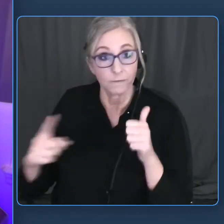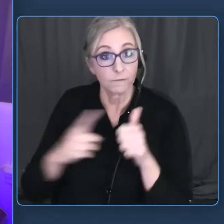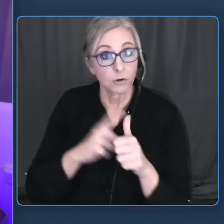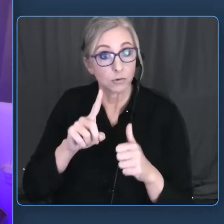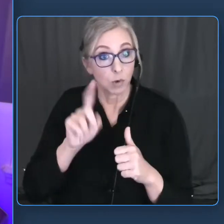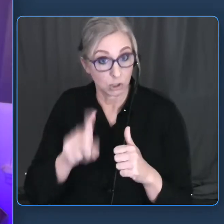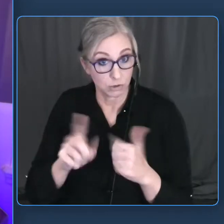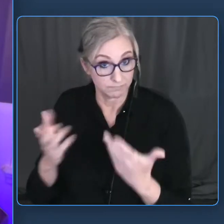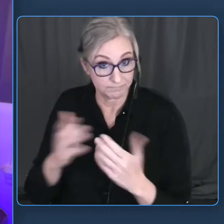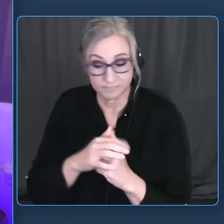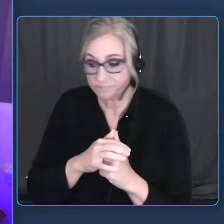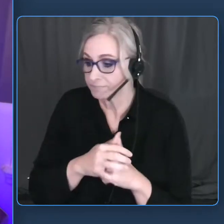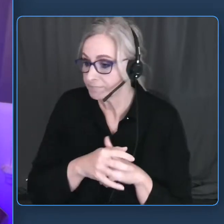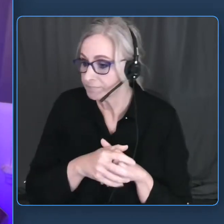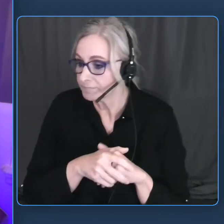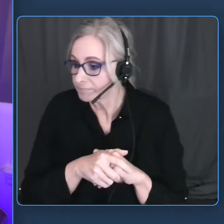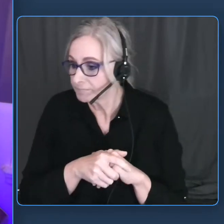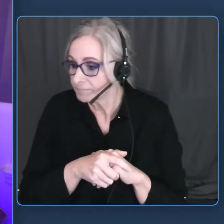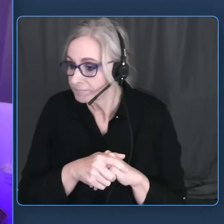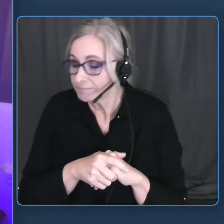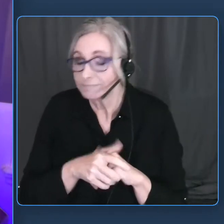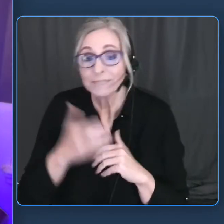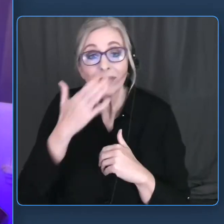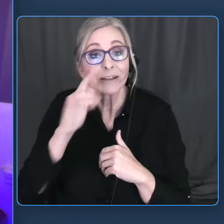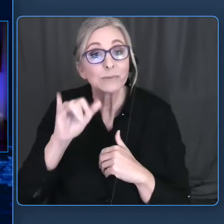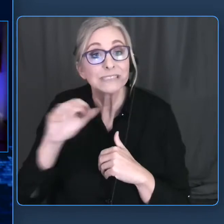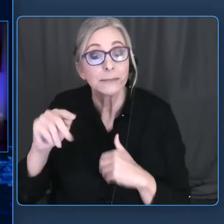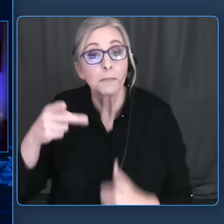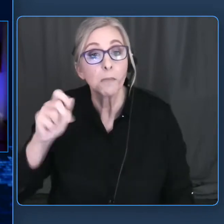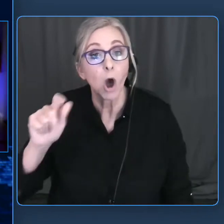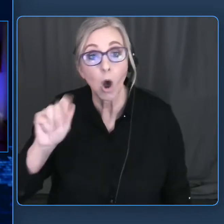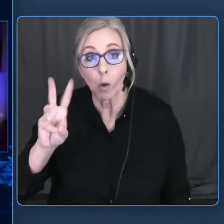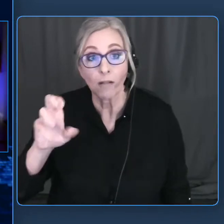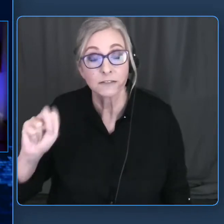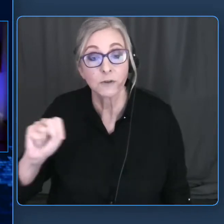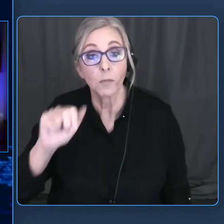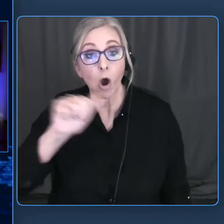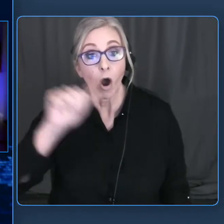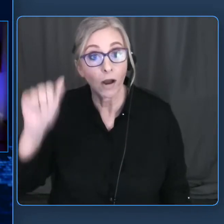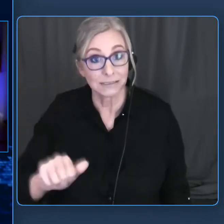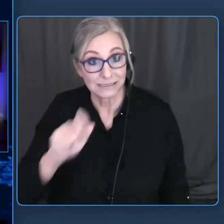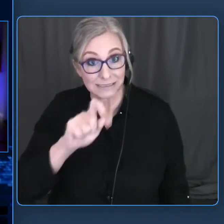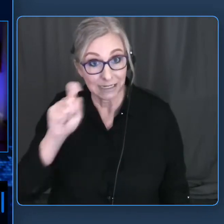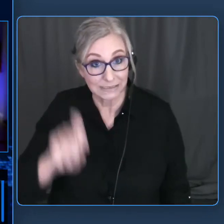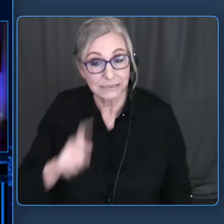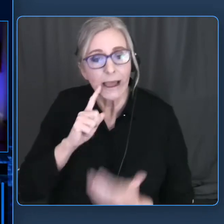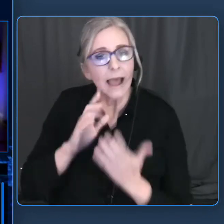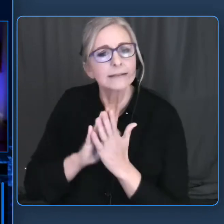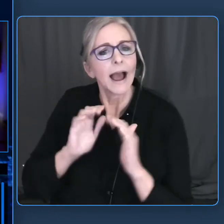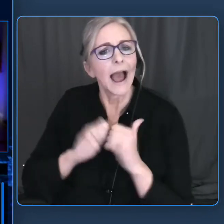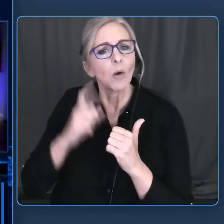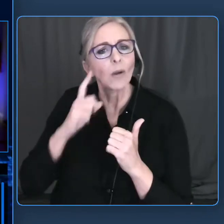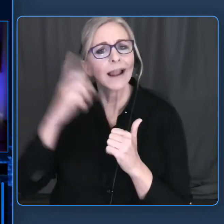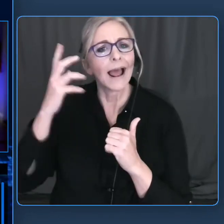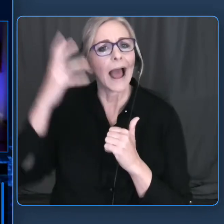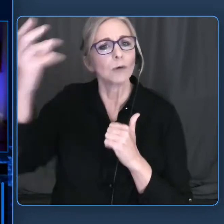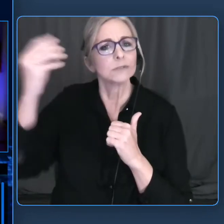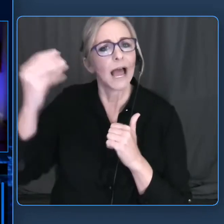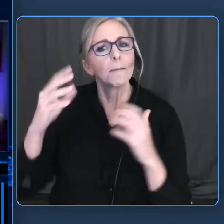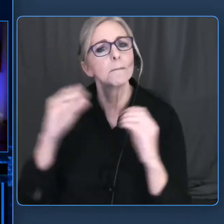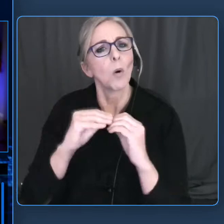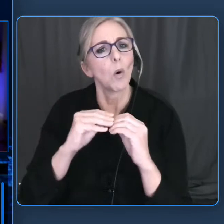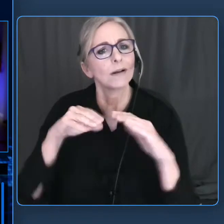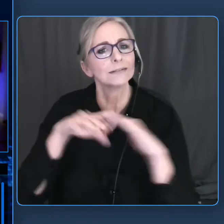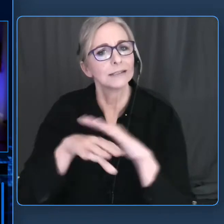first question. Thank you, Tim. Paul Wallace from Austin, Texas is asking, how can the outdoors be made